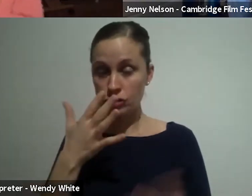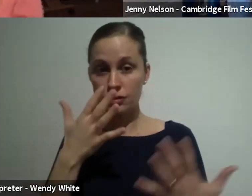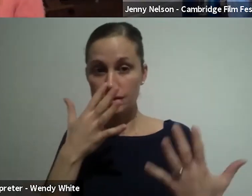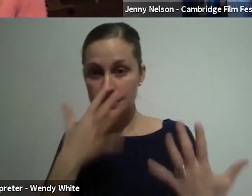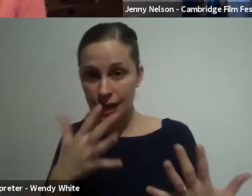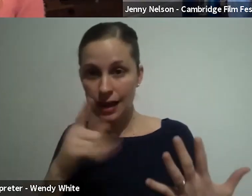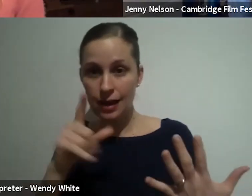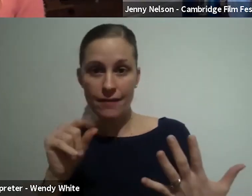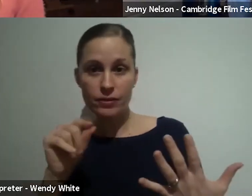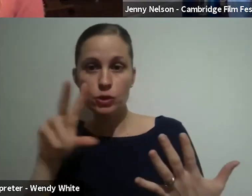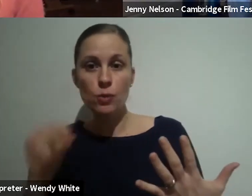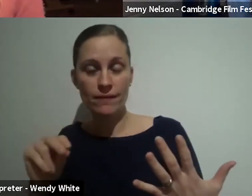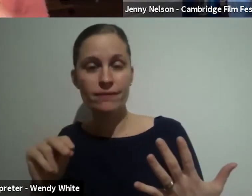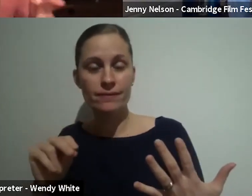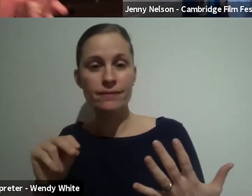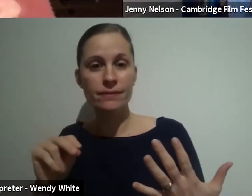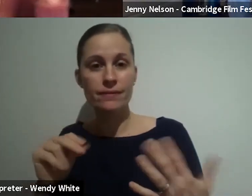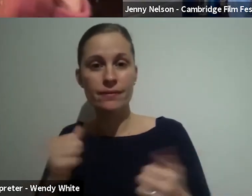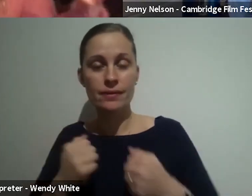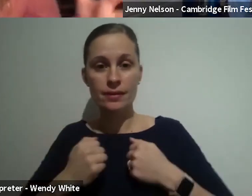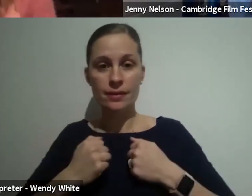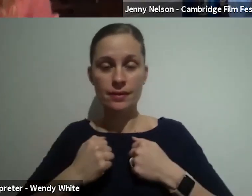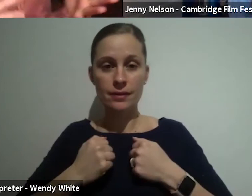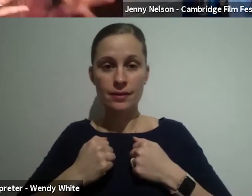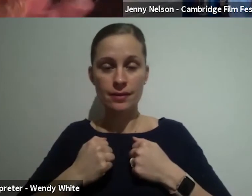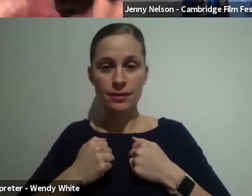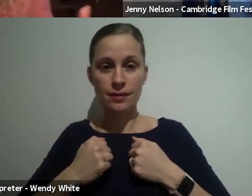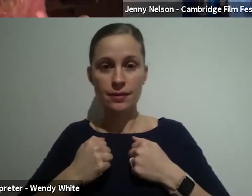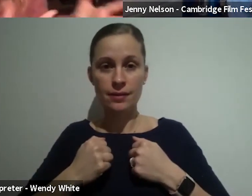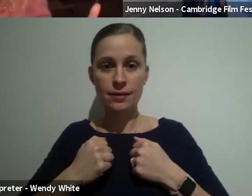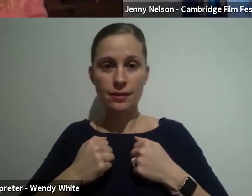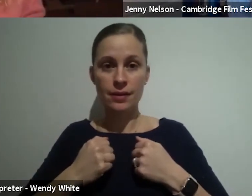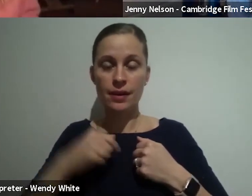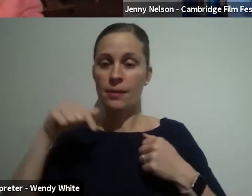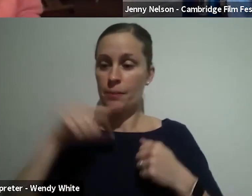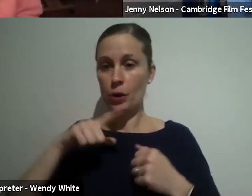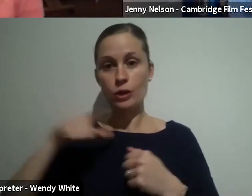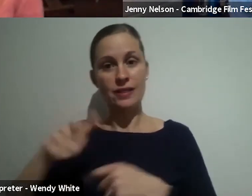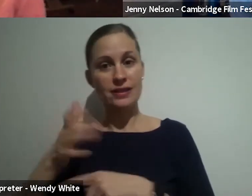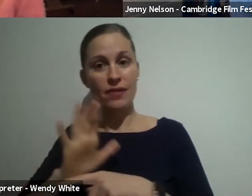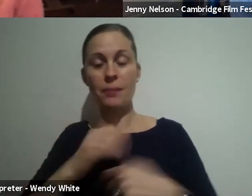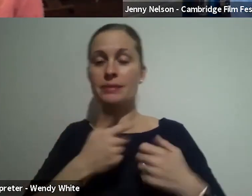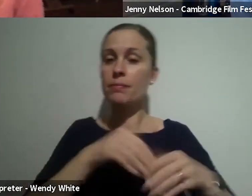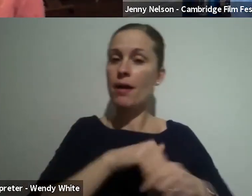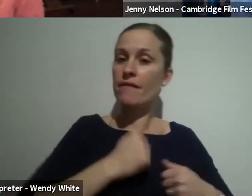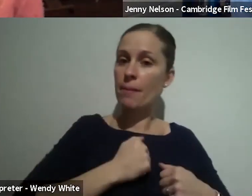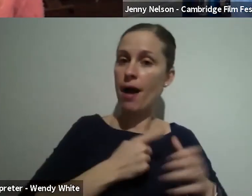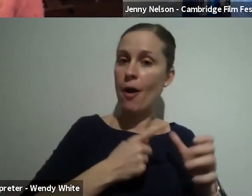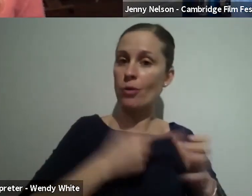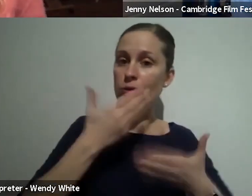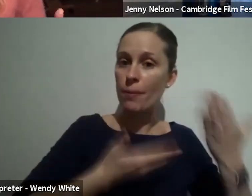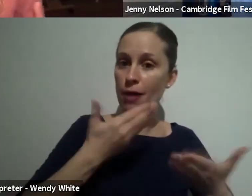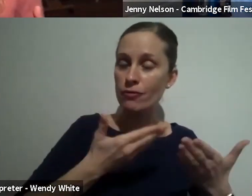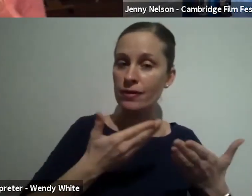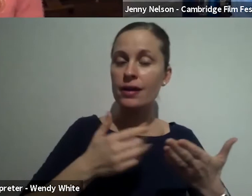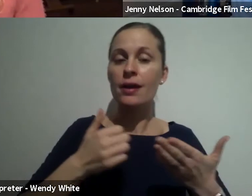11, 12, my world, this biographical, autobiographical part of the film, my world was